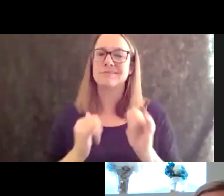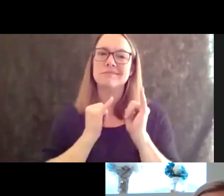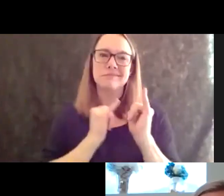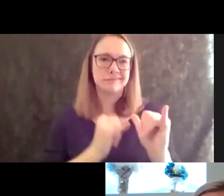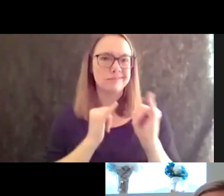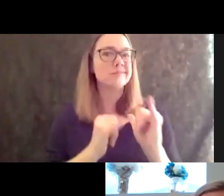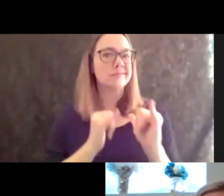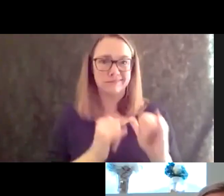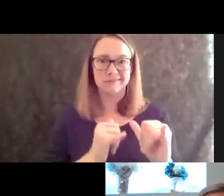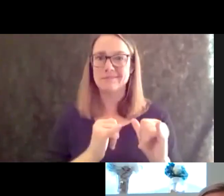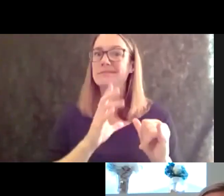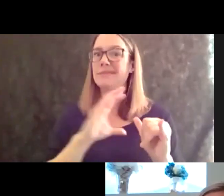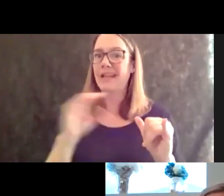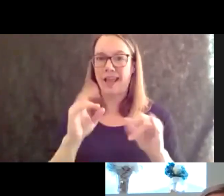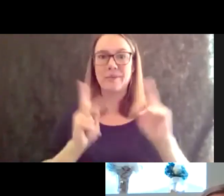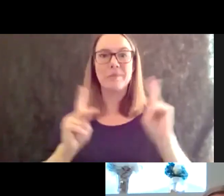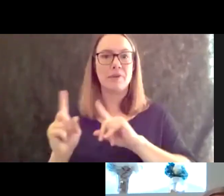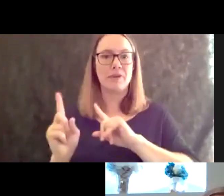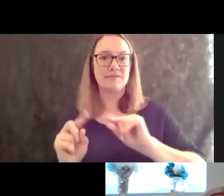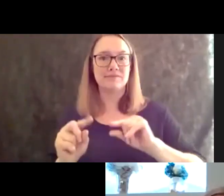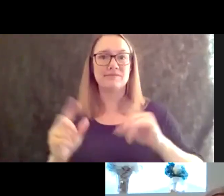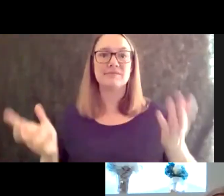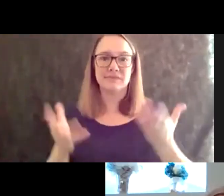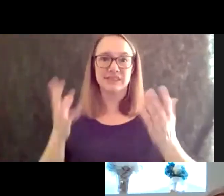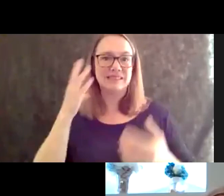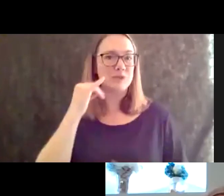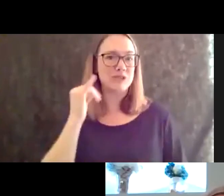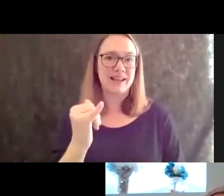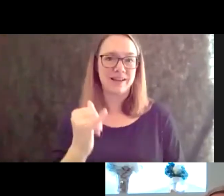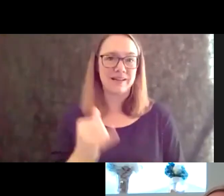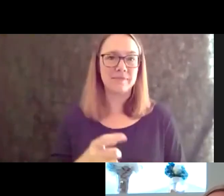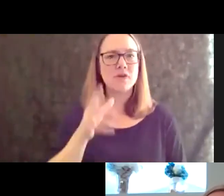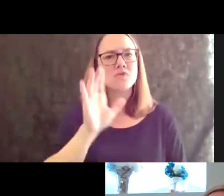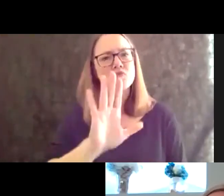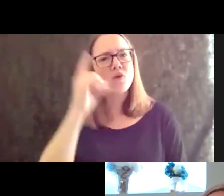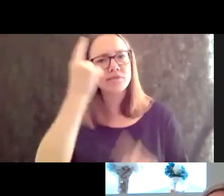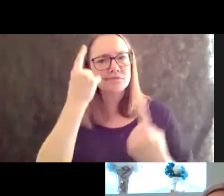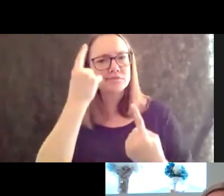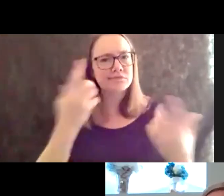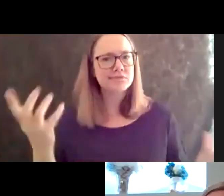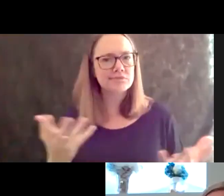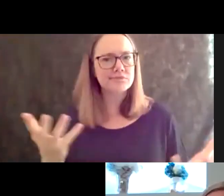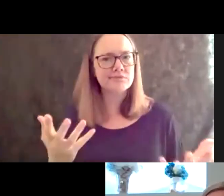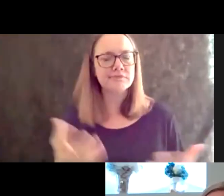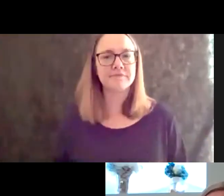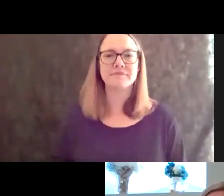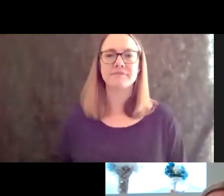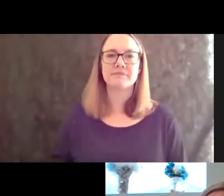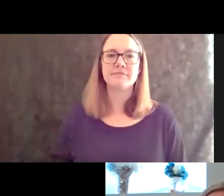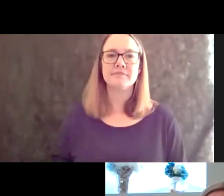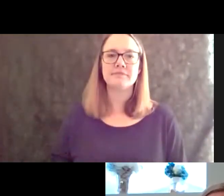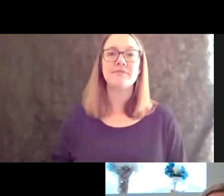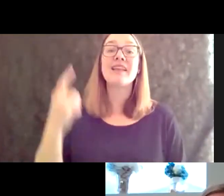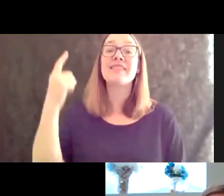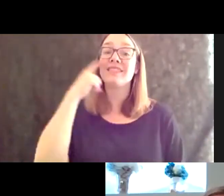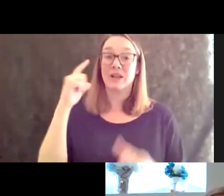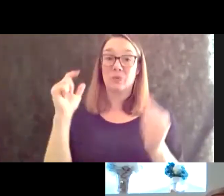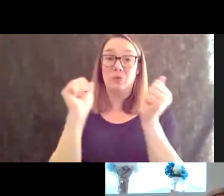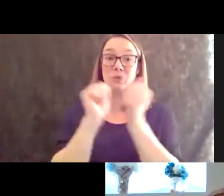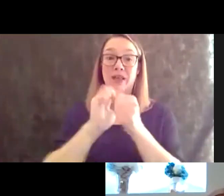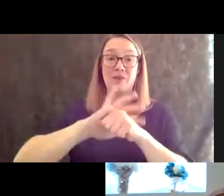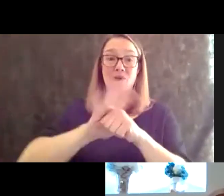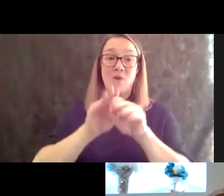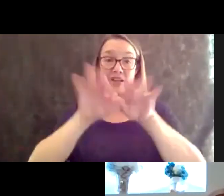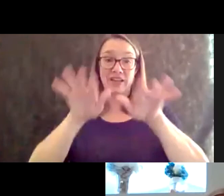attendees have experienced this. What are your thoughts? So I feel like with the pandemic and just a lot of